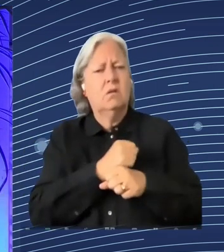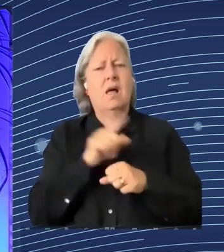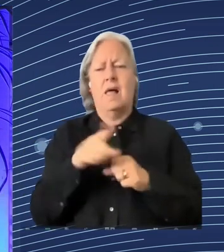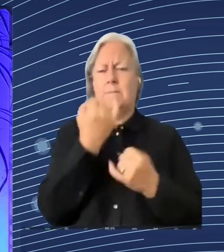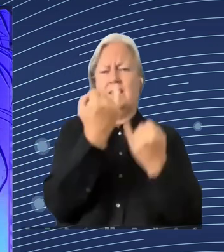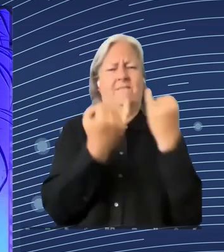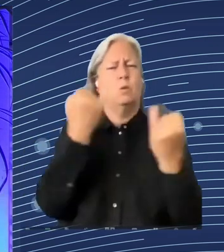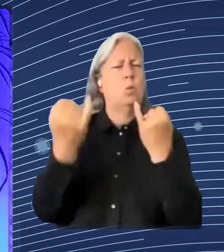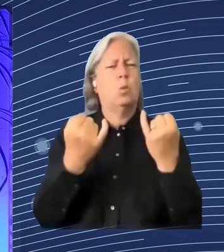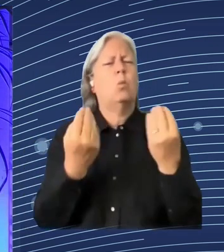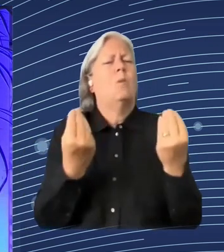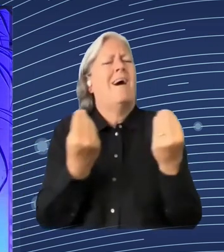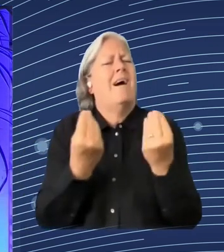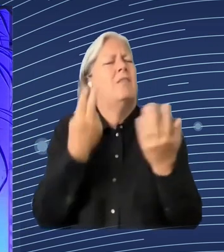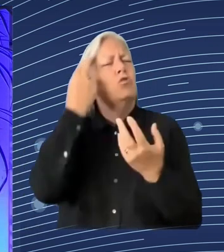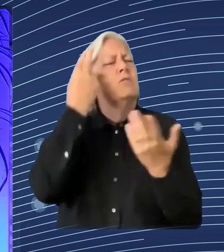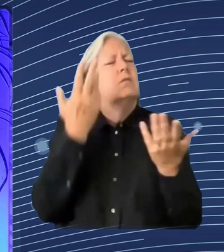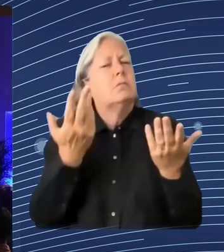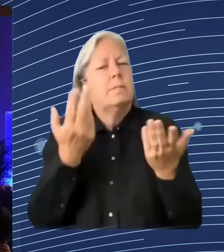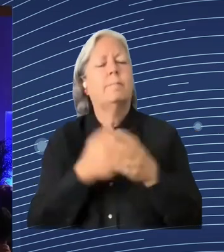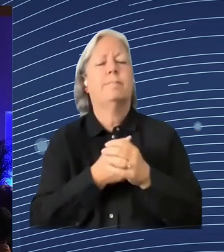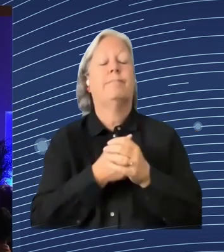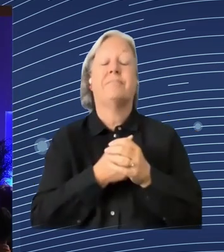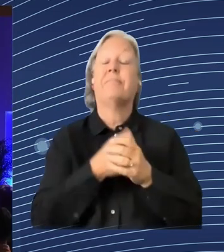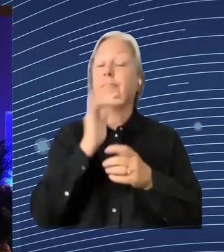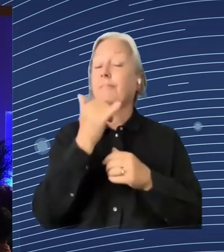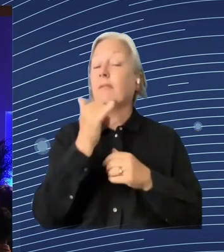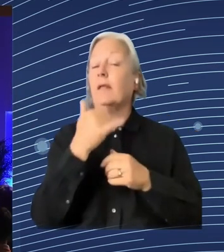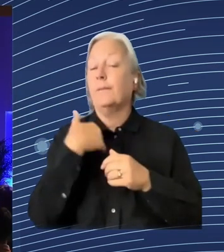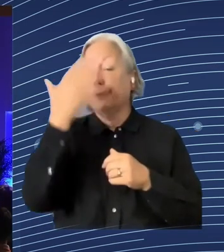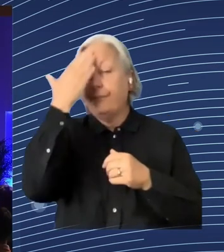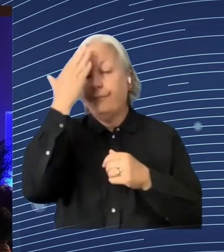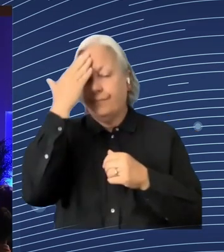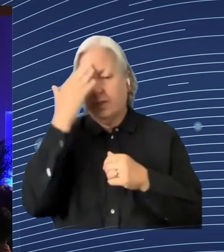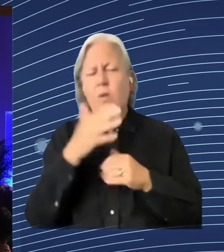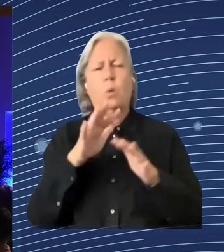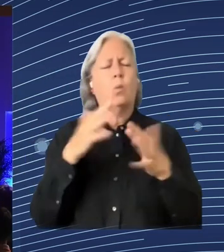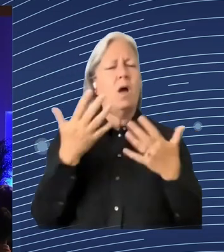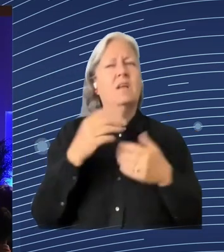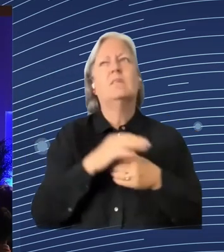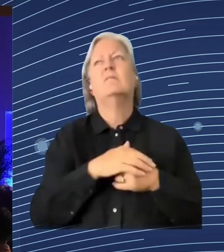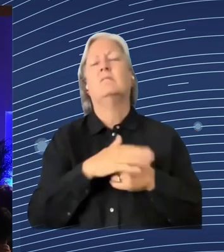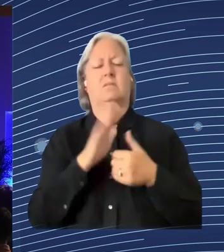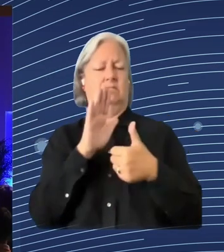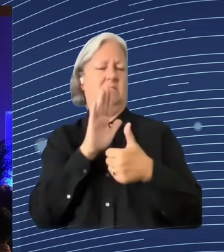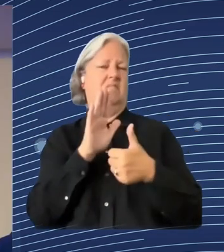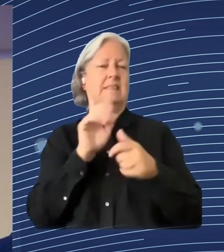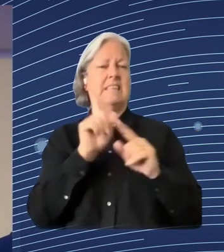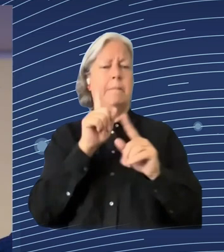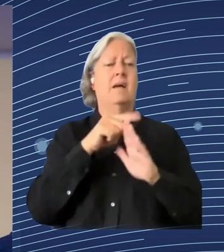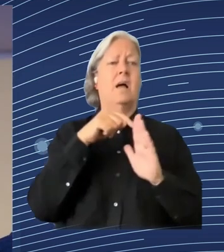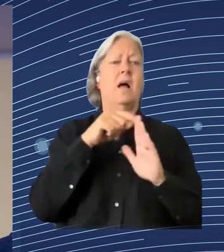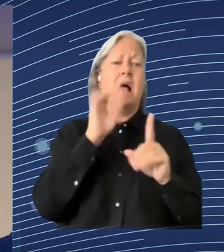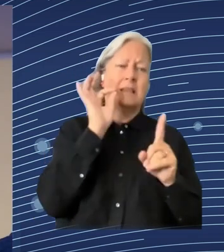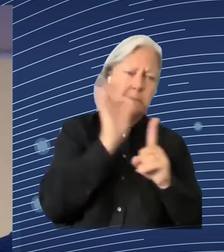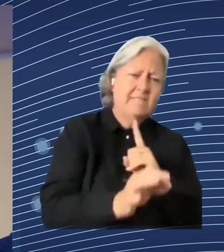reasons. Yes, we identify the diagnosis either on a specific level or in a group level. But